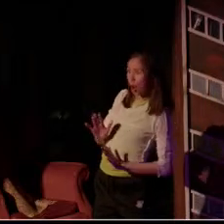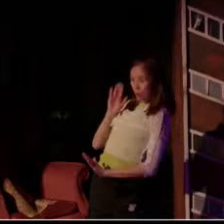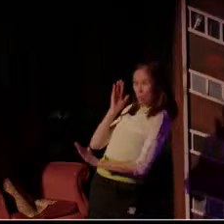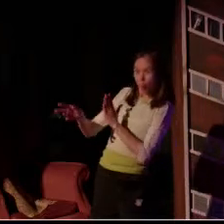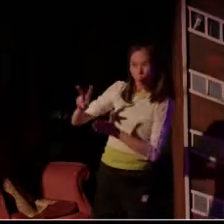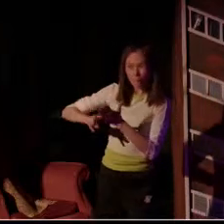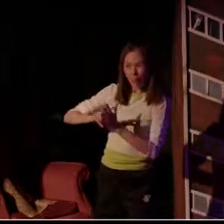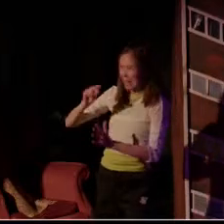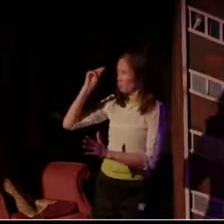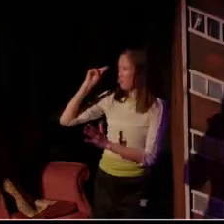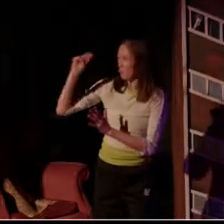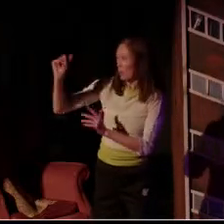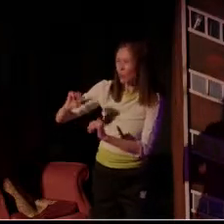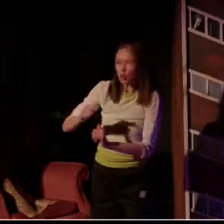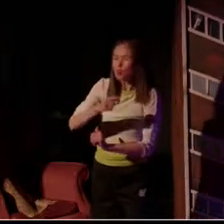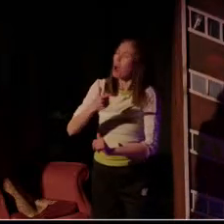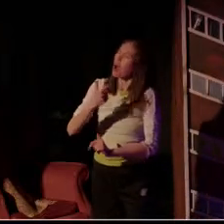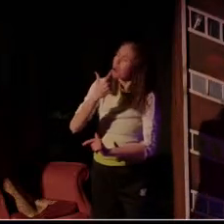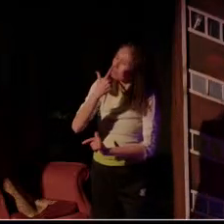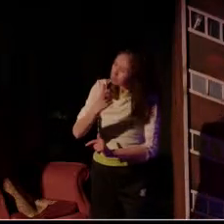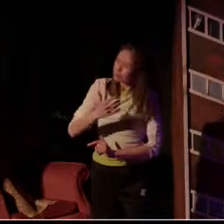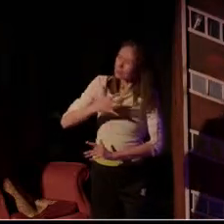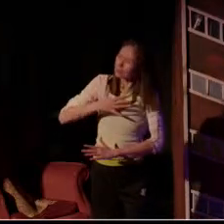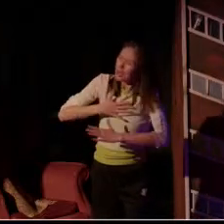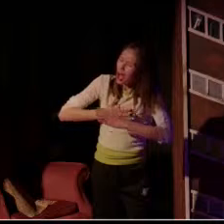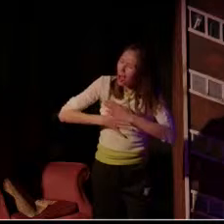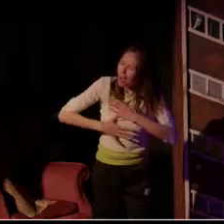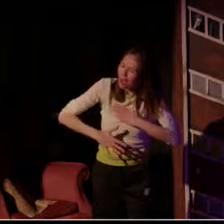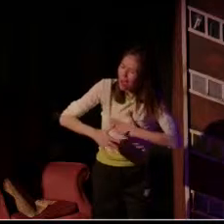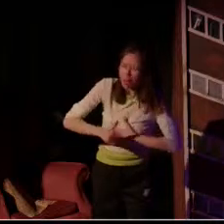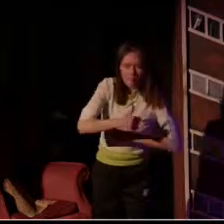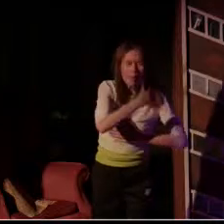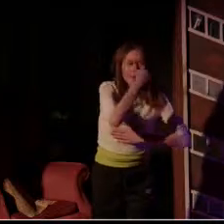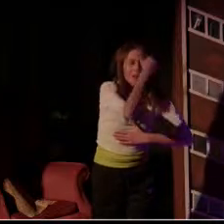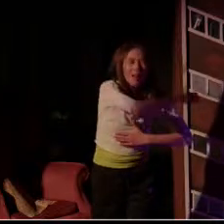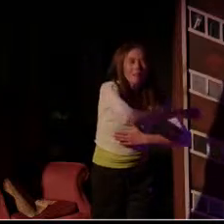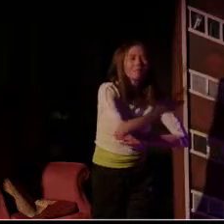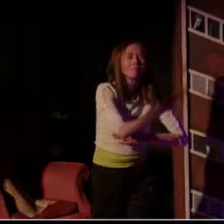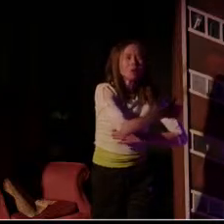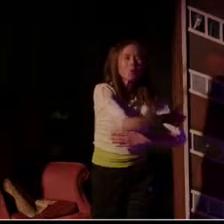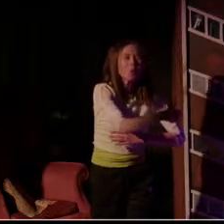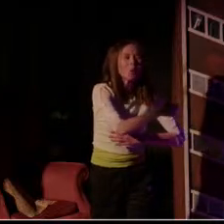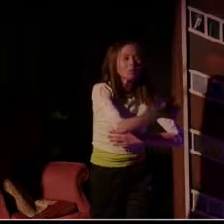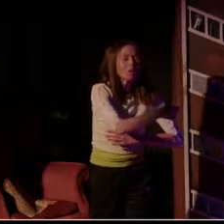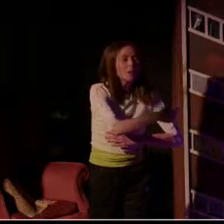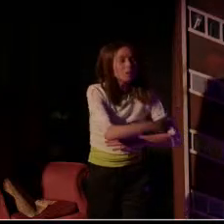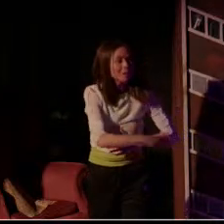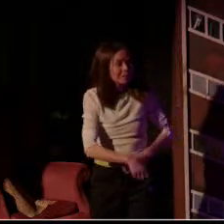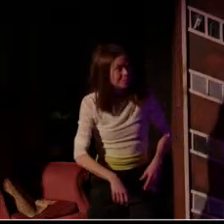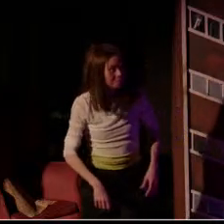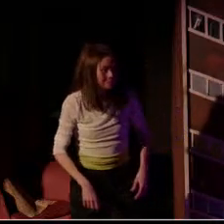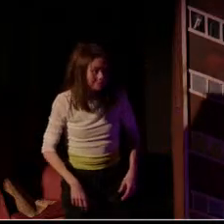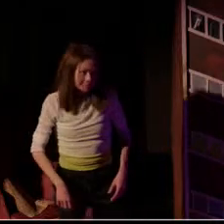thanks. My prettiest powder, sir. Oh God, things we stand